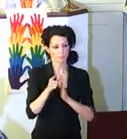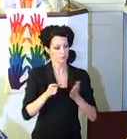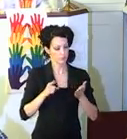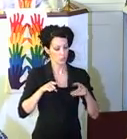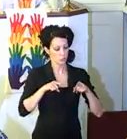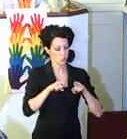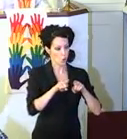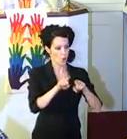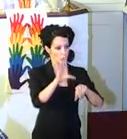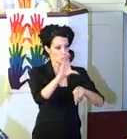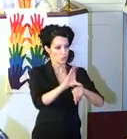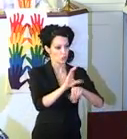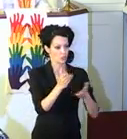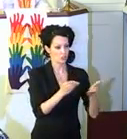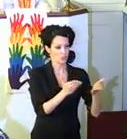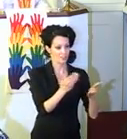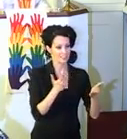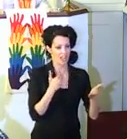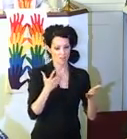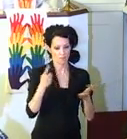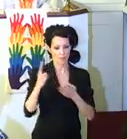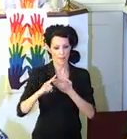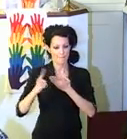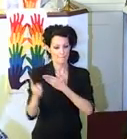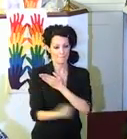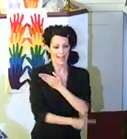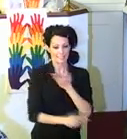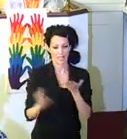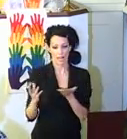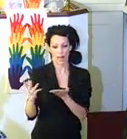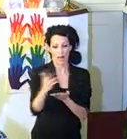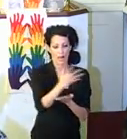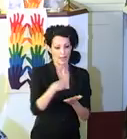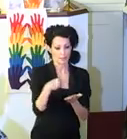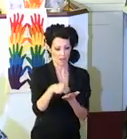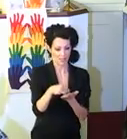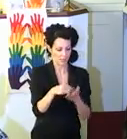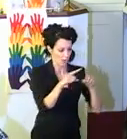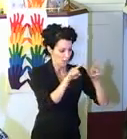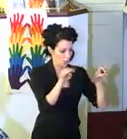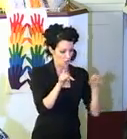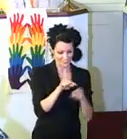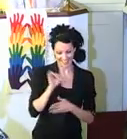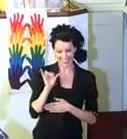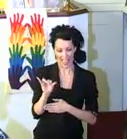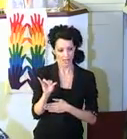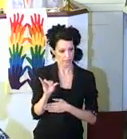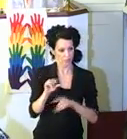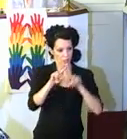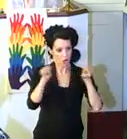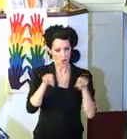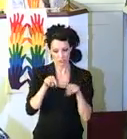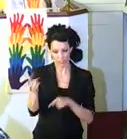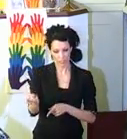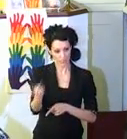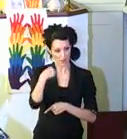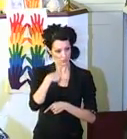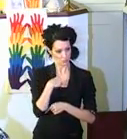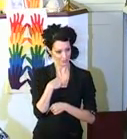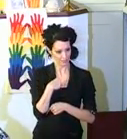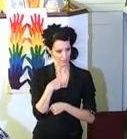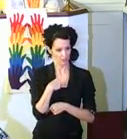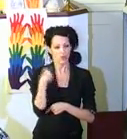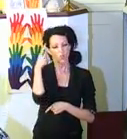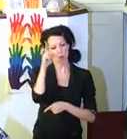receive an offering, and we invite you to place those welcome cards into the offering plates. Those cards will come directly to me. They do ask for some